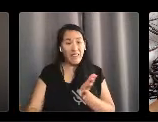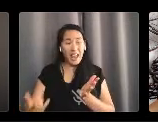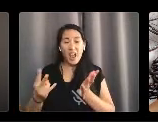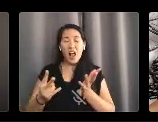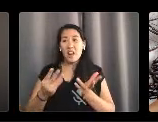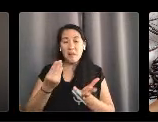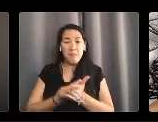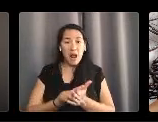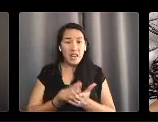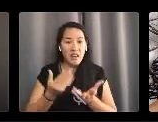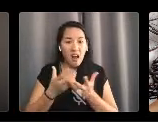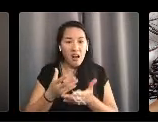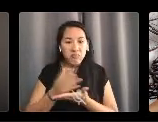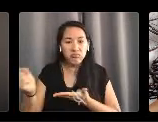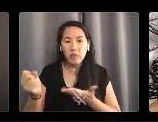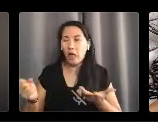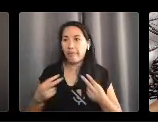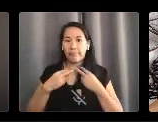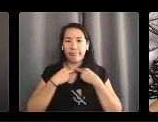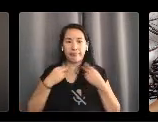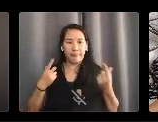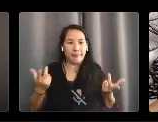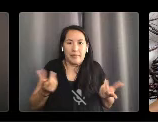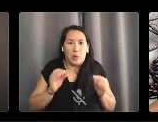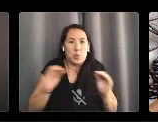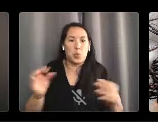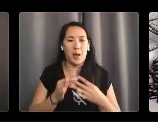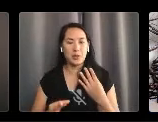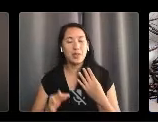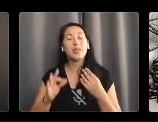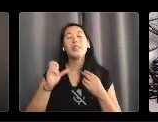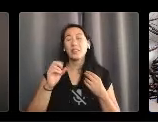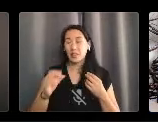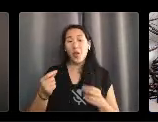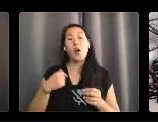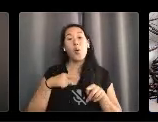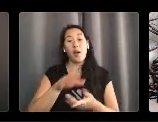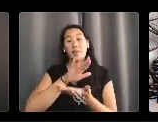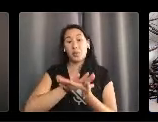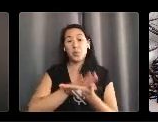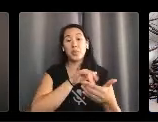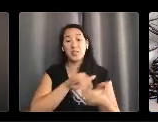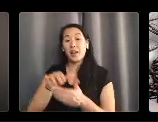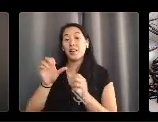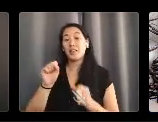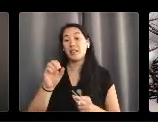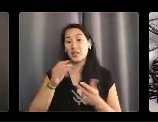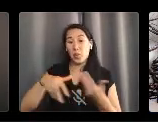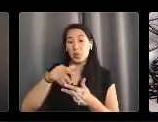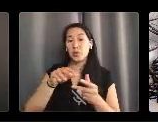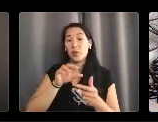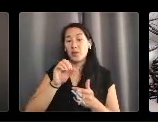being said, I entered my second year of school while studying sociology. And while in school, I started working for a